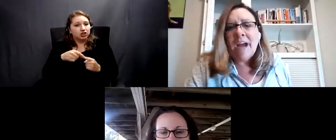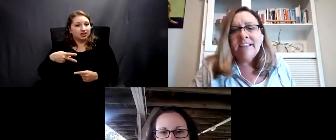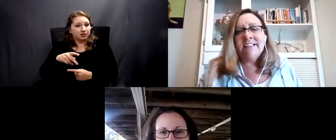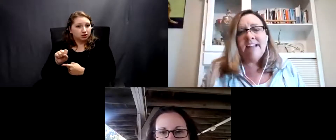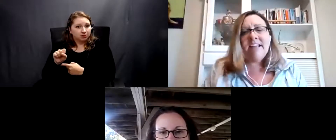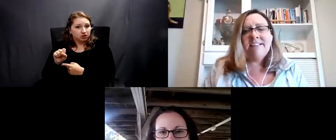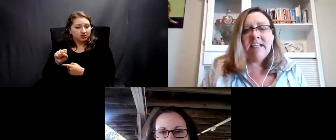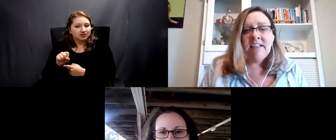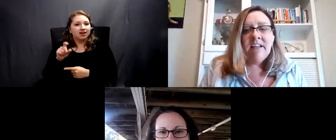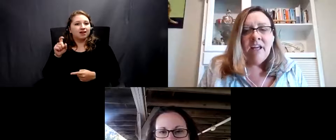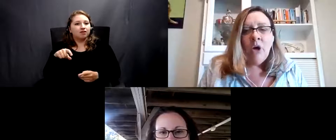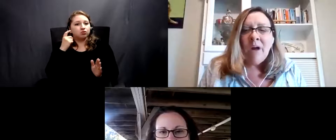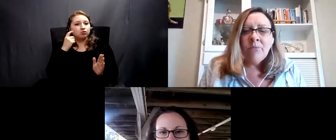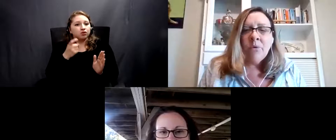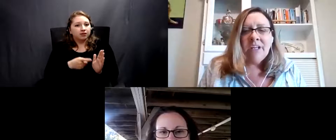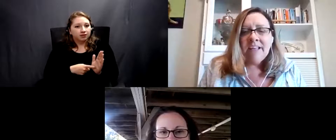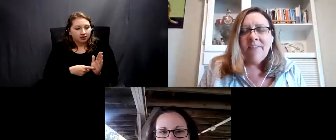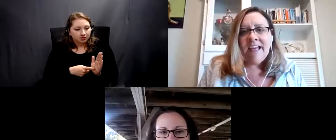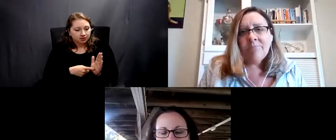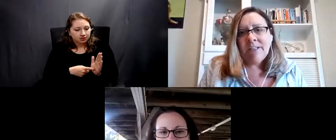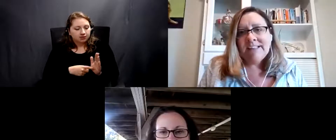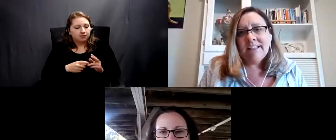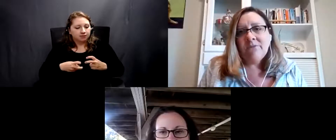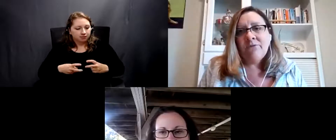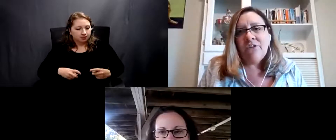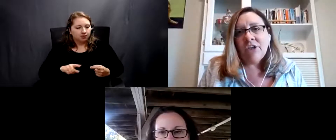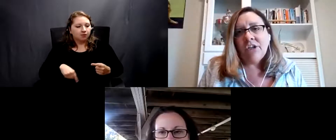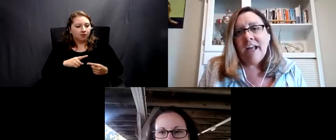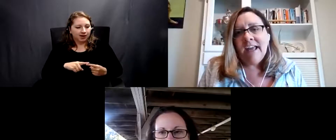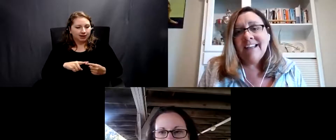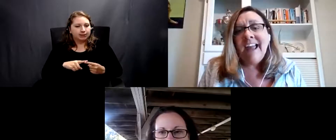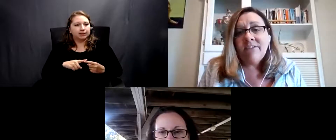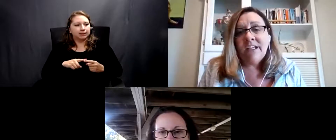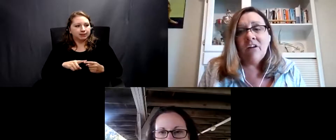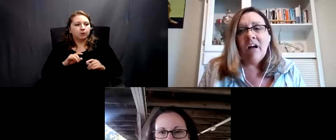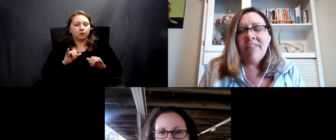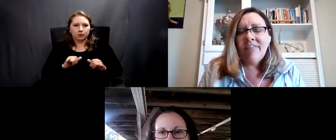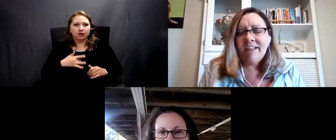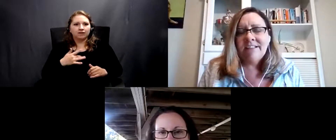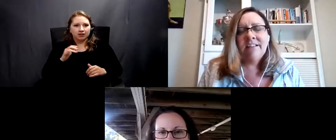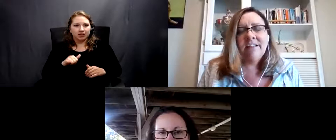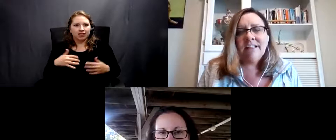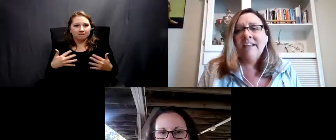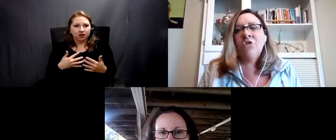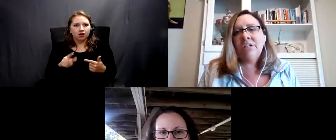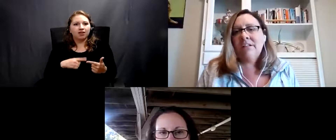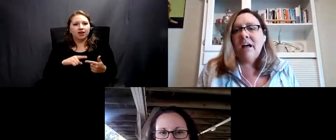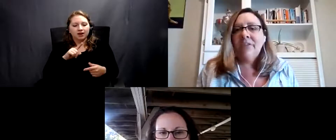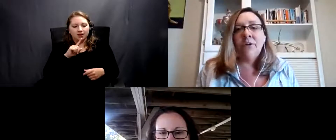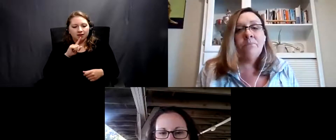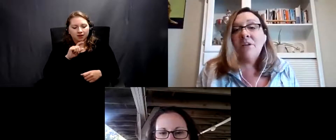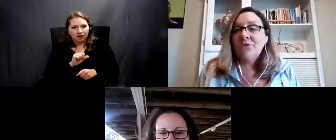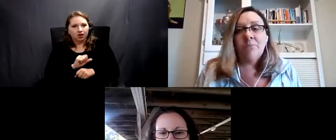is recognizing when we're in that place of fear and having authentic